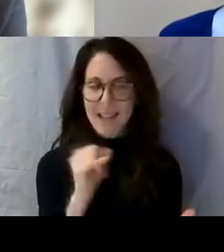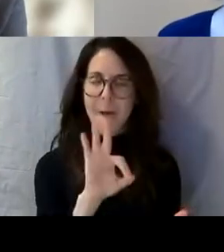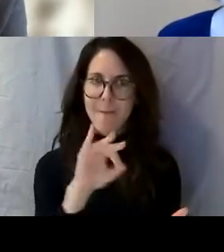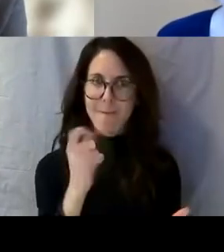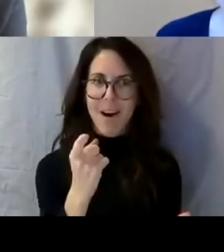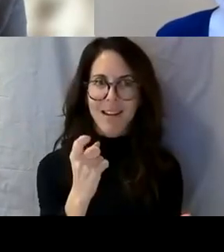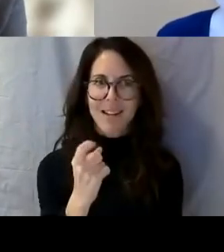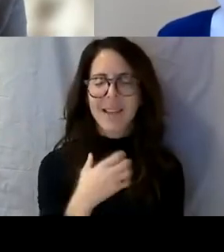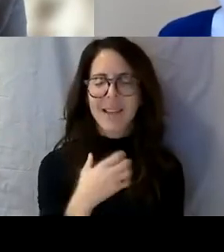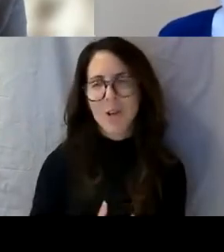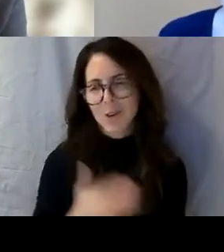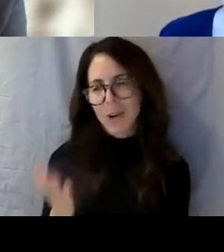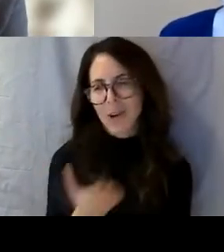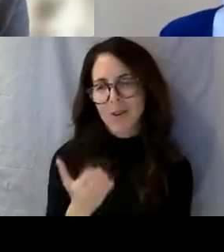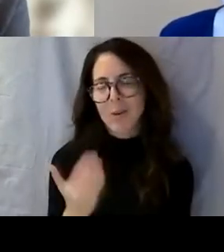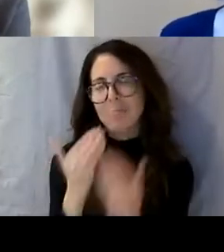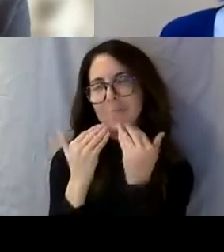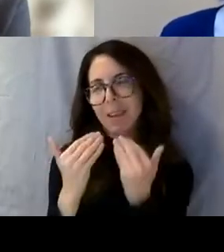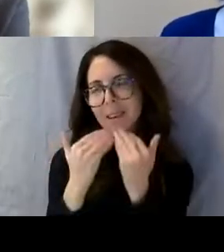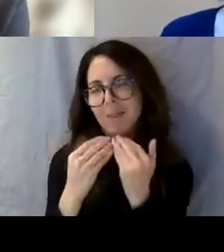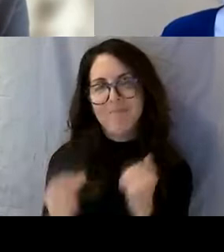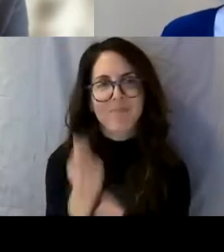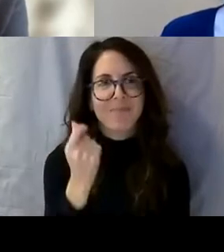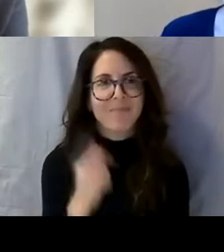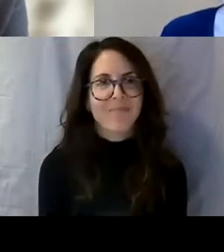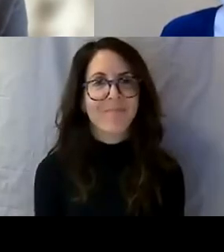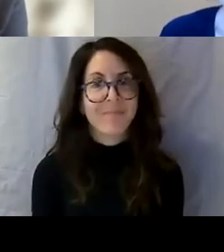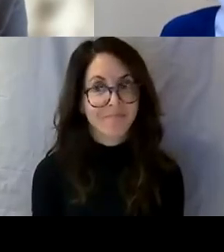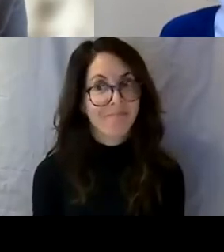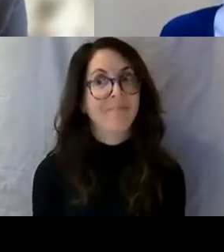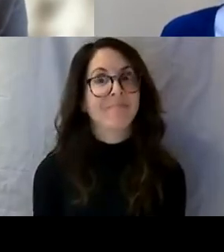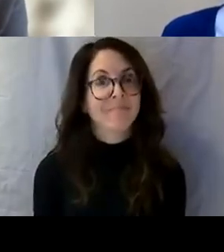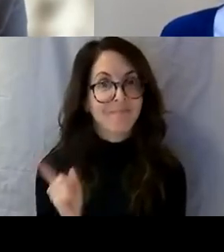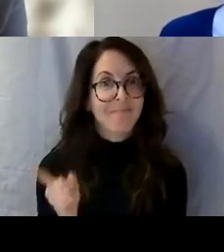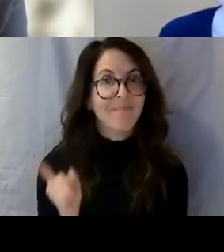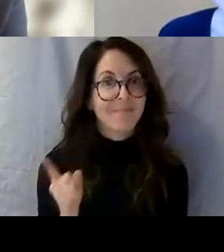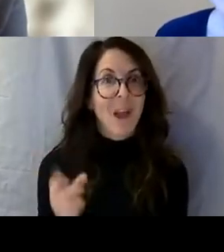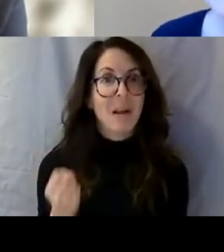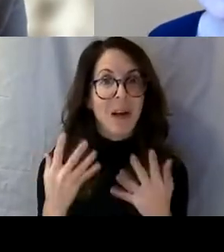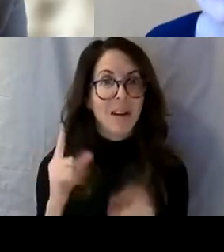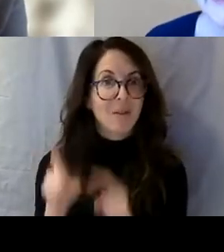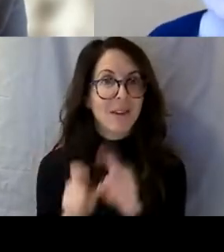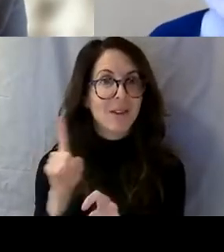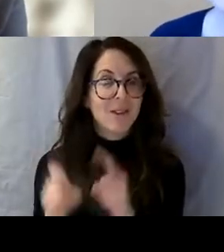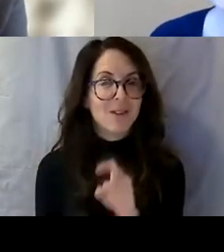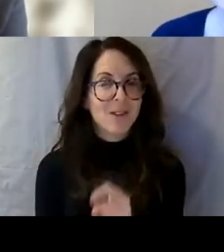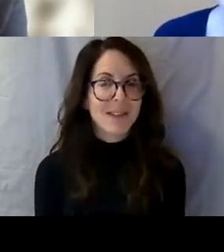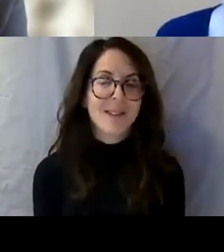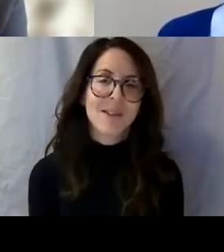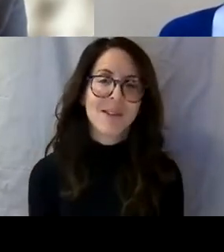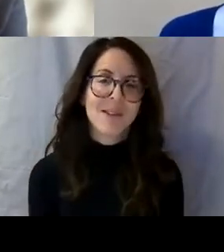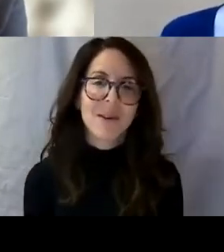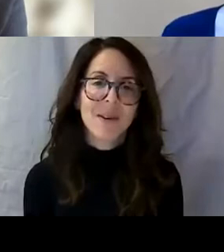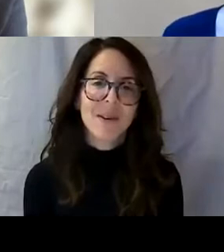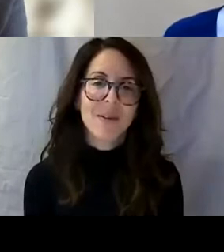here so I could thank him in person. Lots of questions there. You know, in a way, it's what we have these days, questions that we